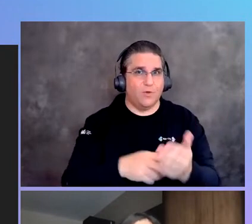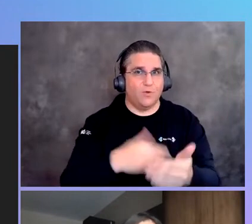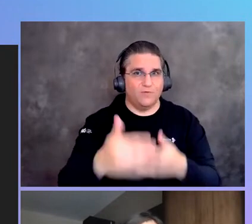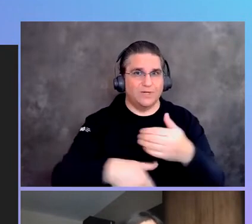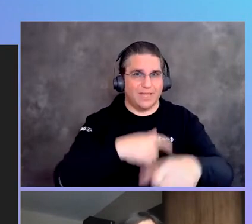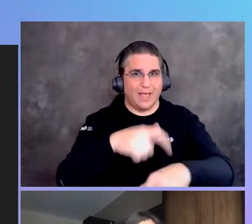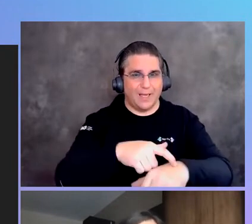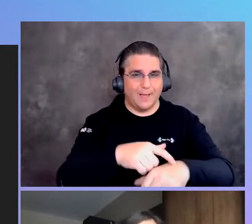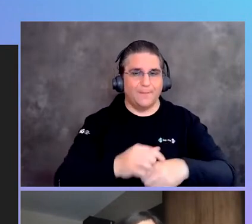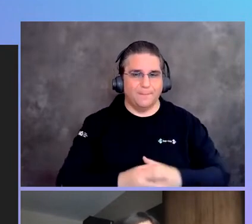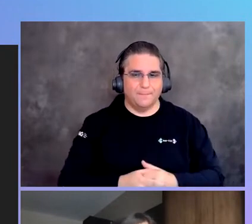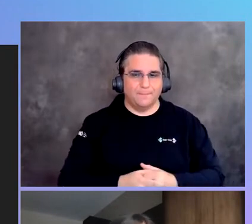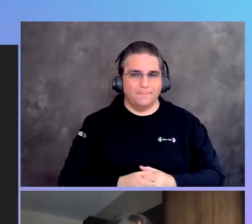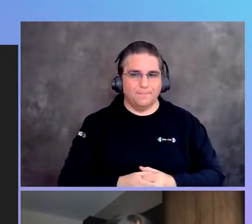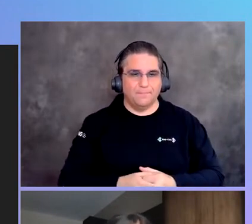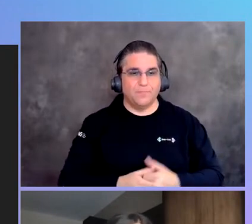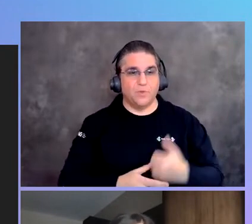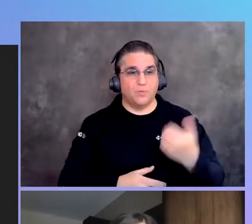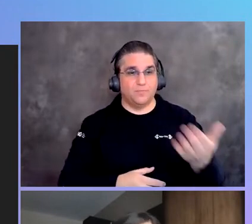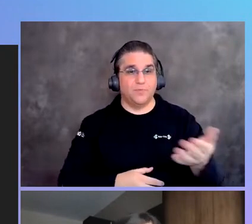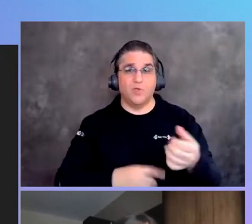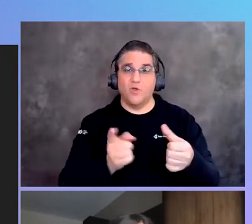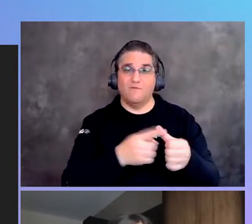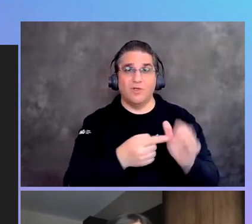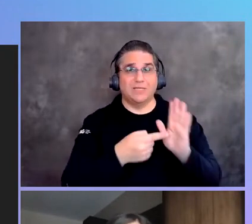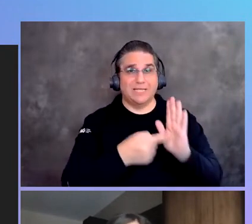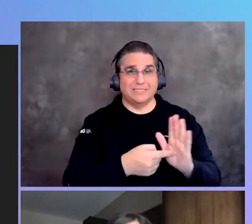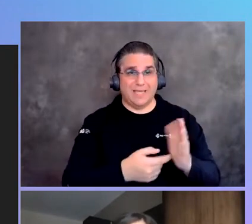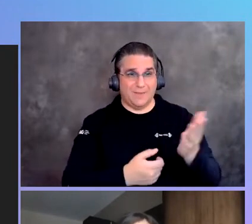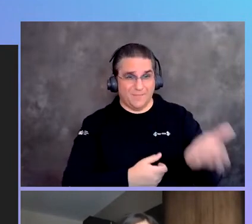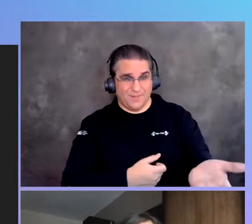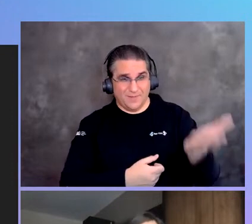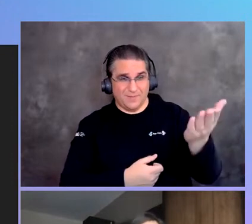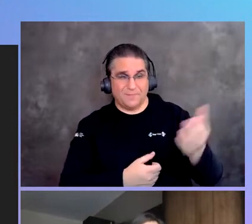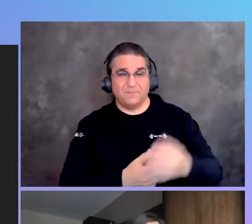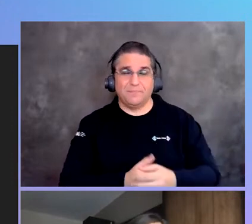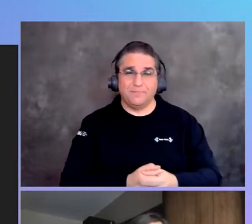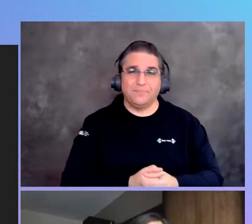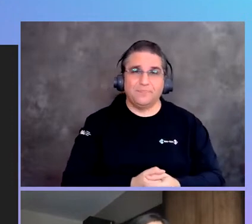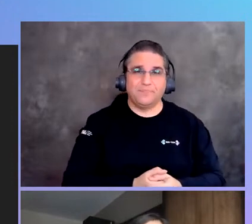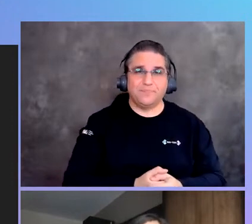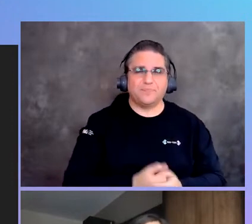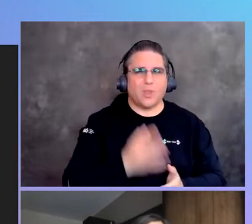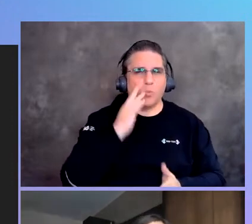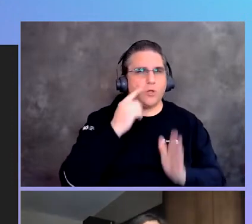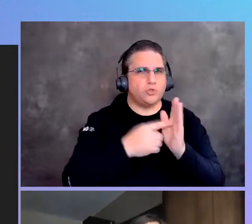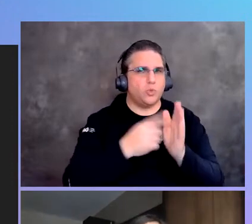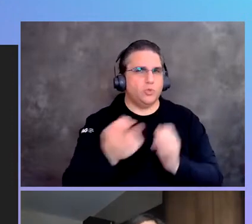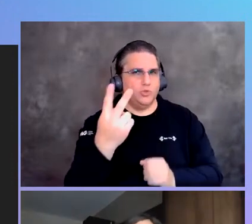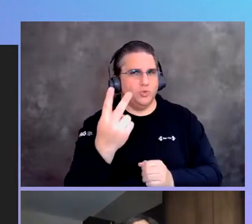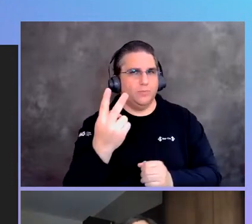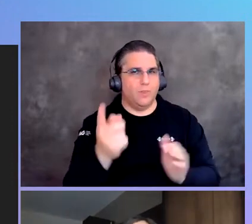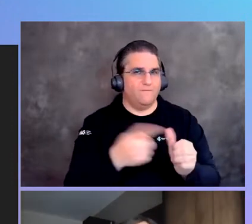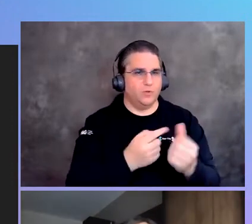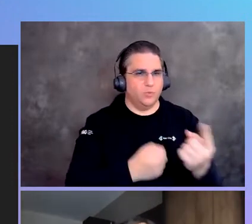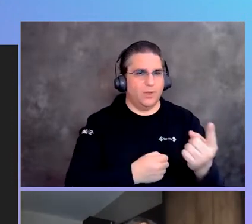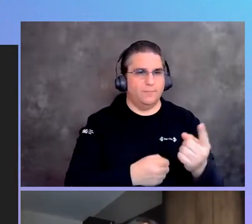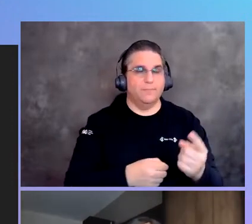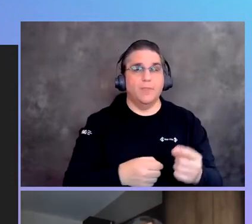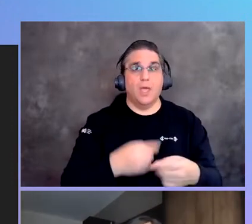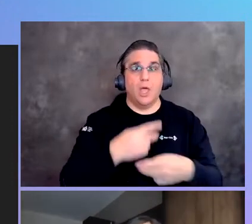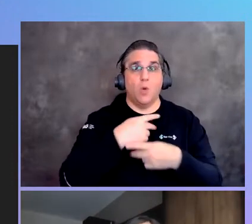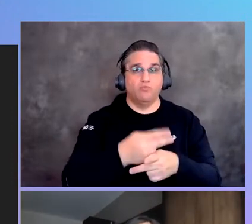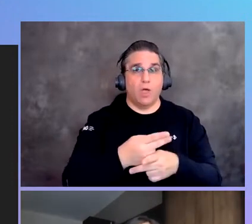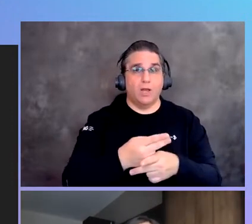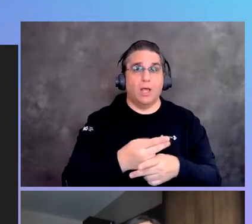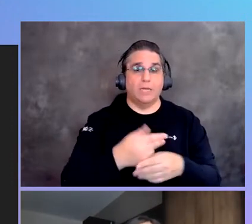So we have our first example here. I'll go over two. The first one is where we have product benchmarking with consistent